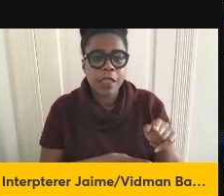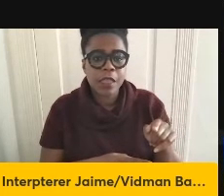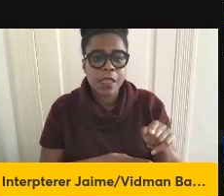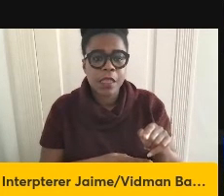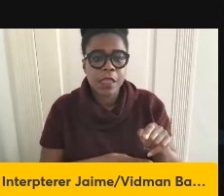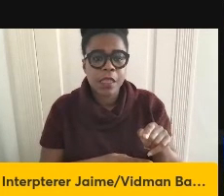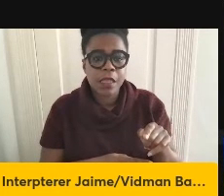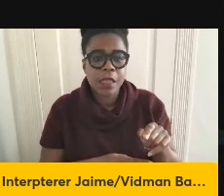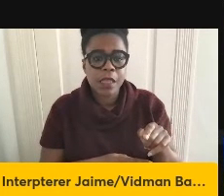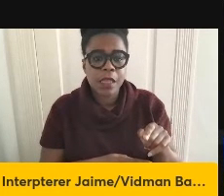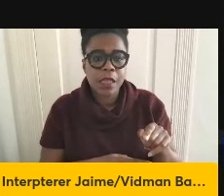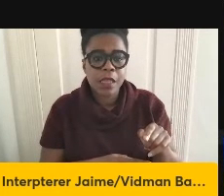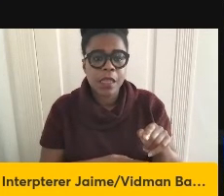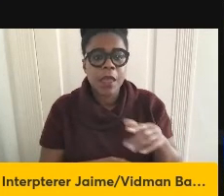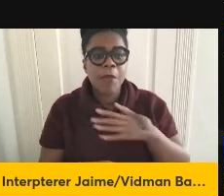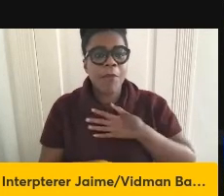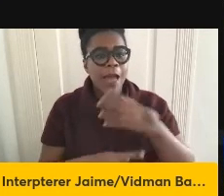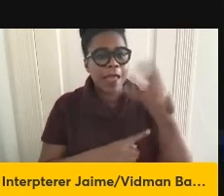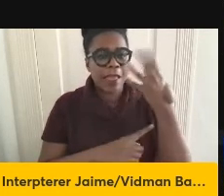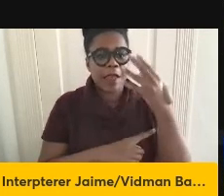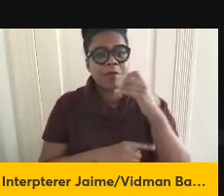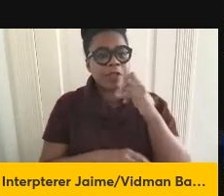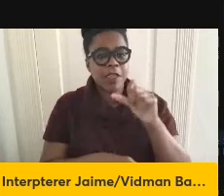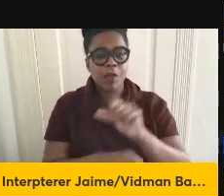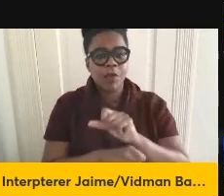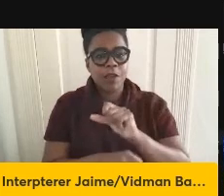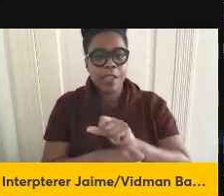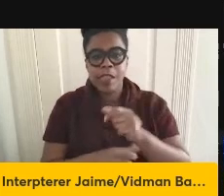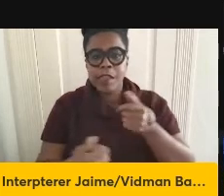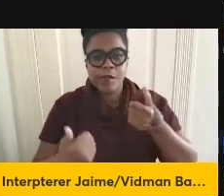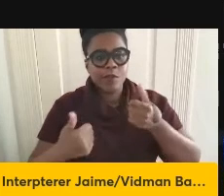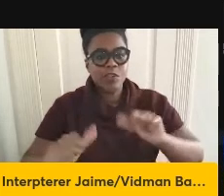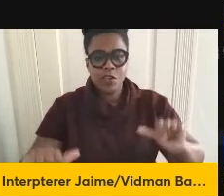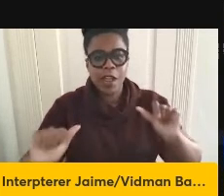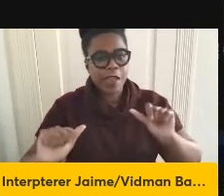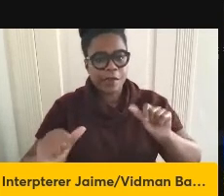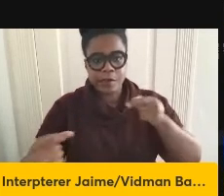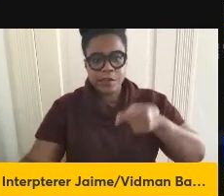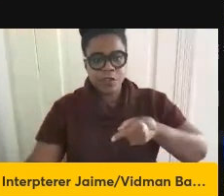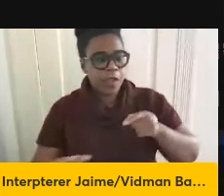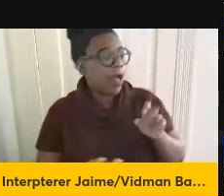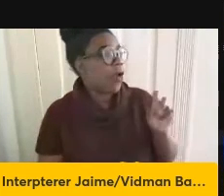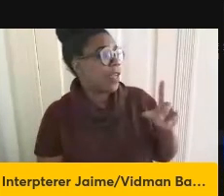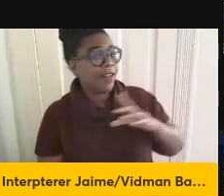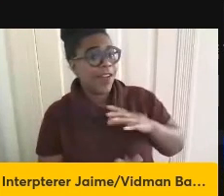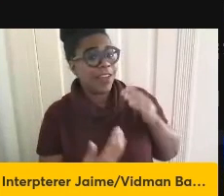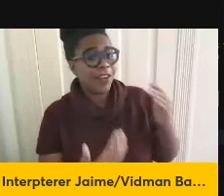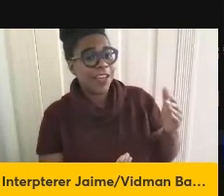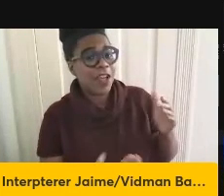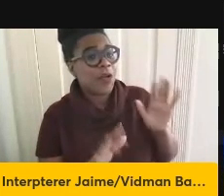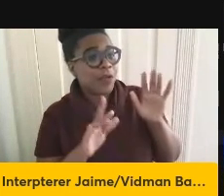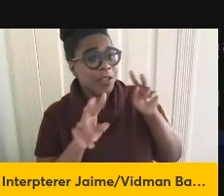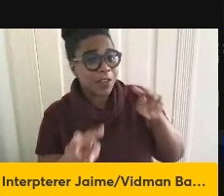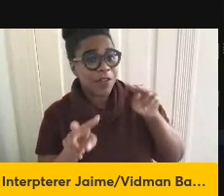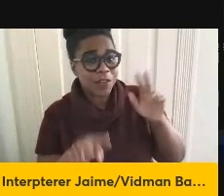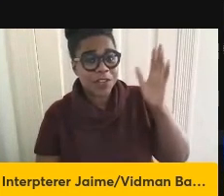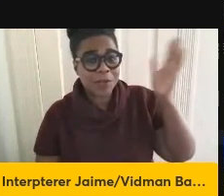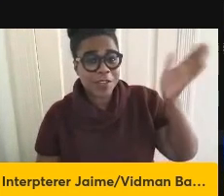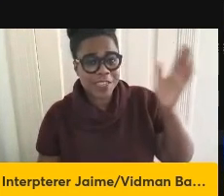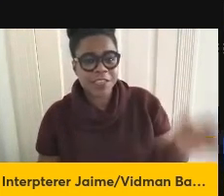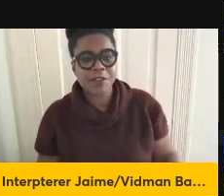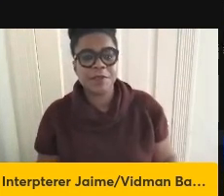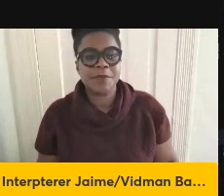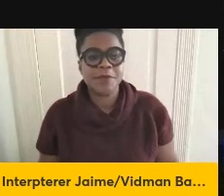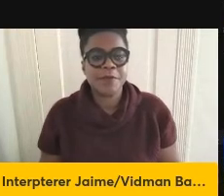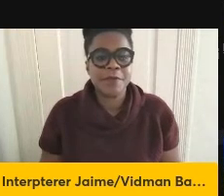The camera is not working for some reason. We tried for about. Oh, okay, that's okay. Yeah, over to you for your presentation. Thank you. Go ahead, start. Okay, I'll